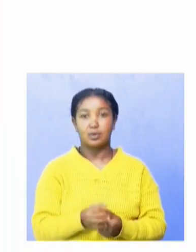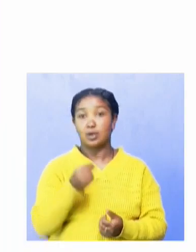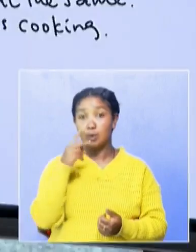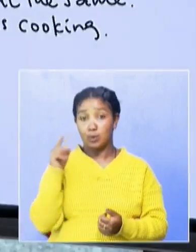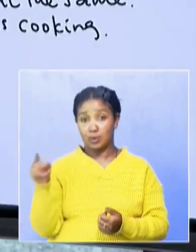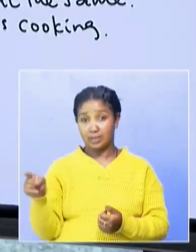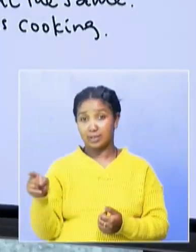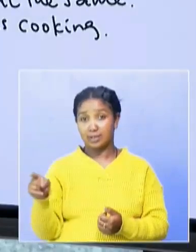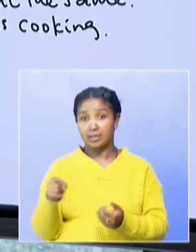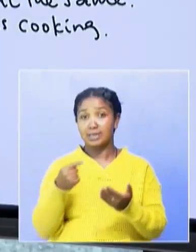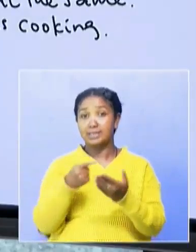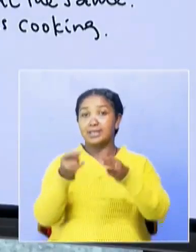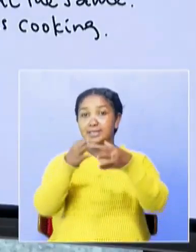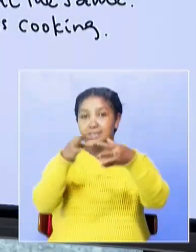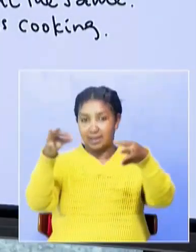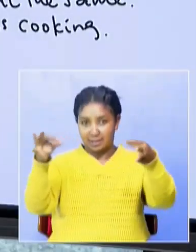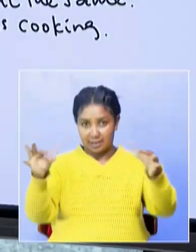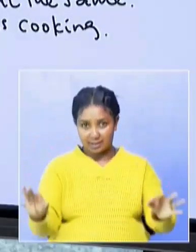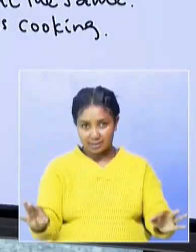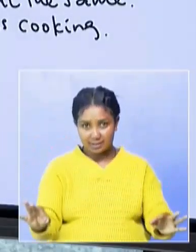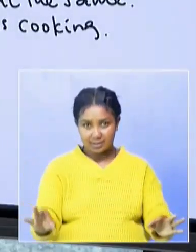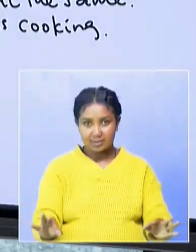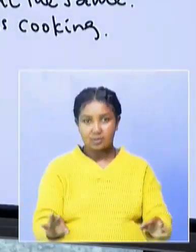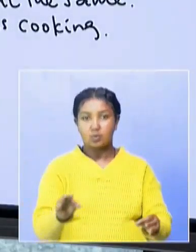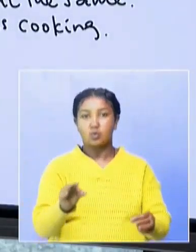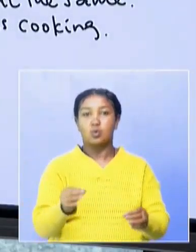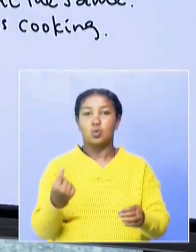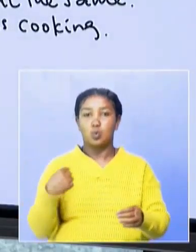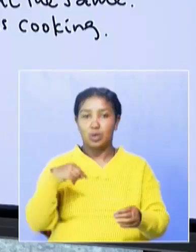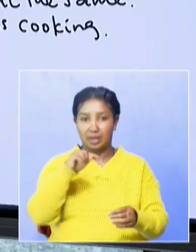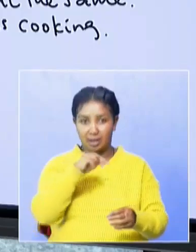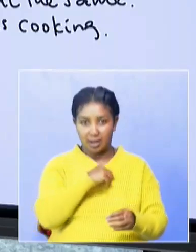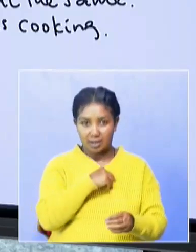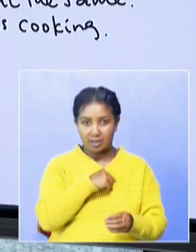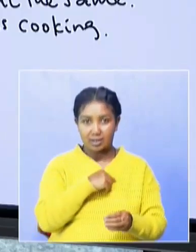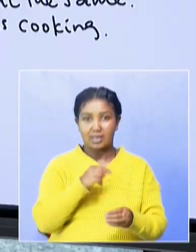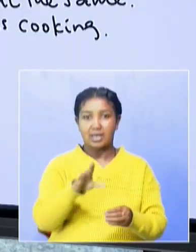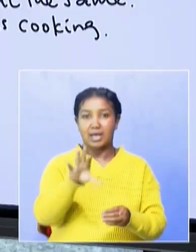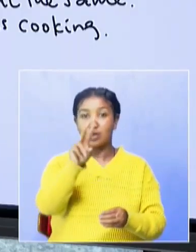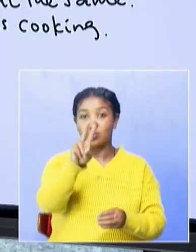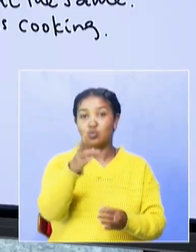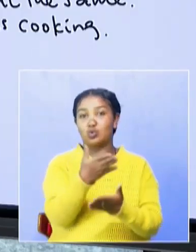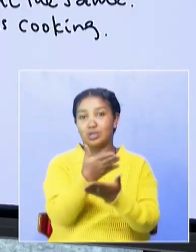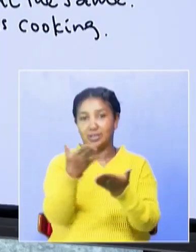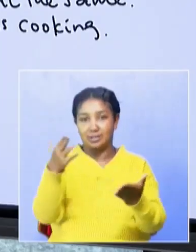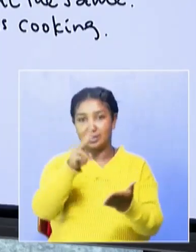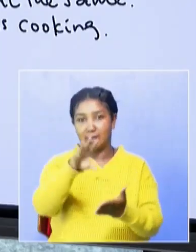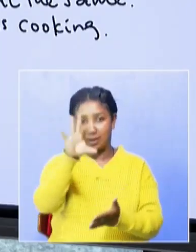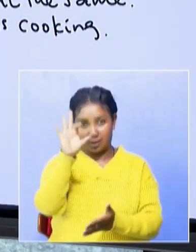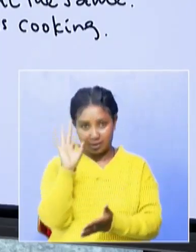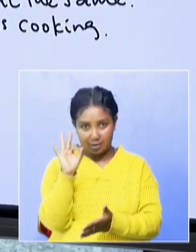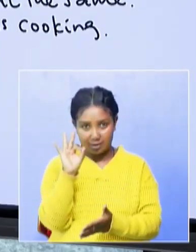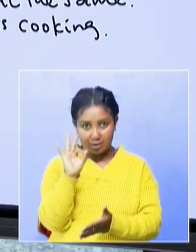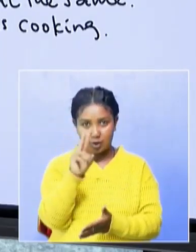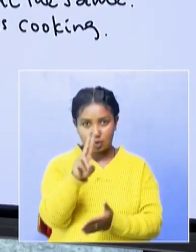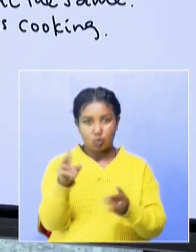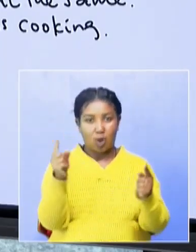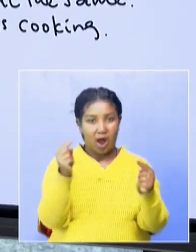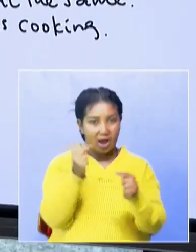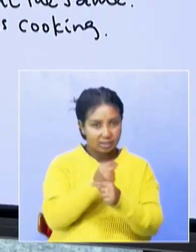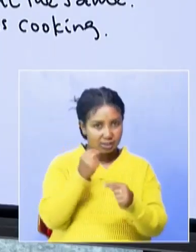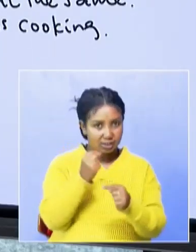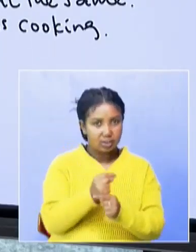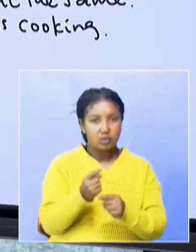Look, in this sentence, we can get two things, two